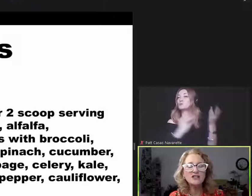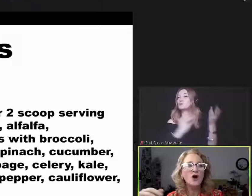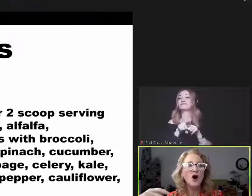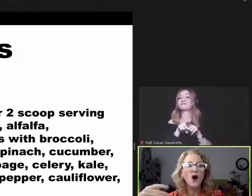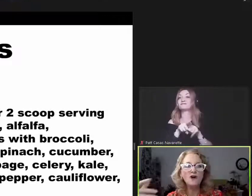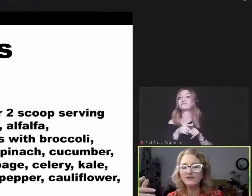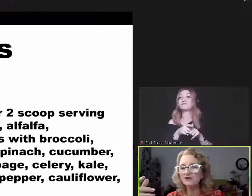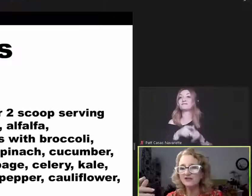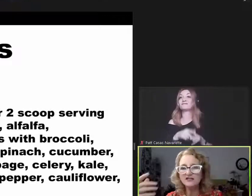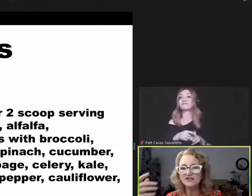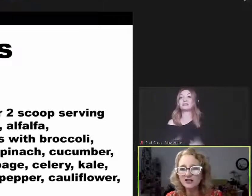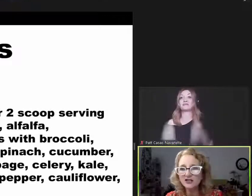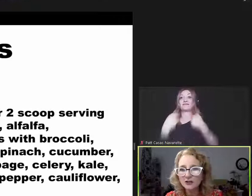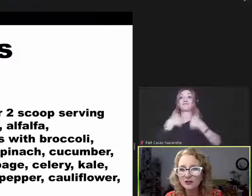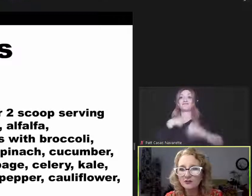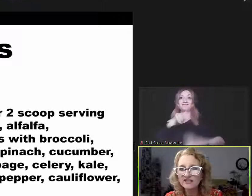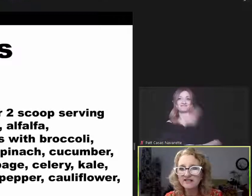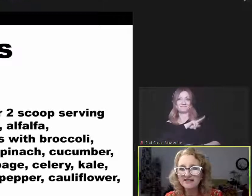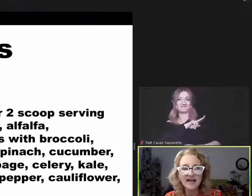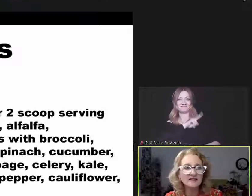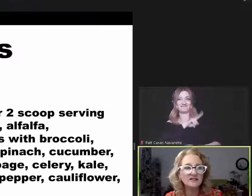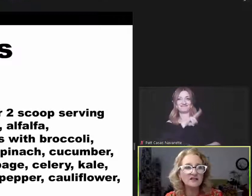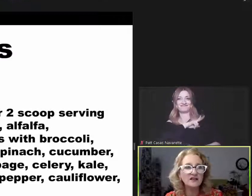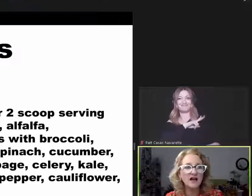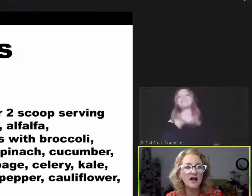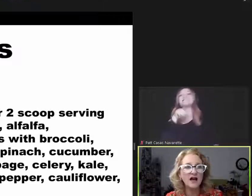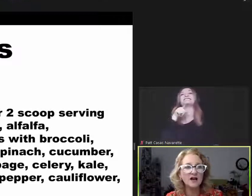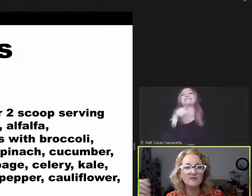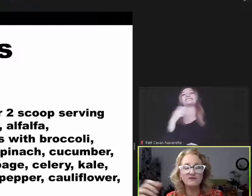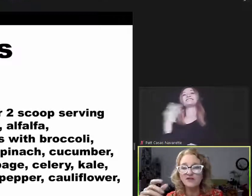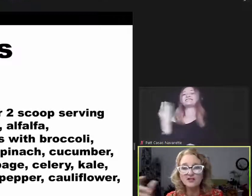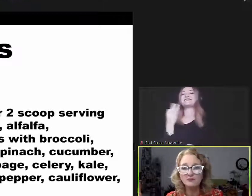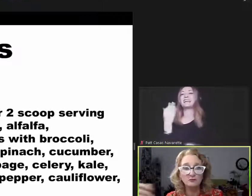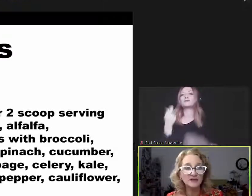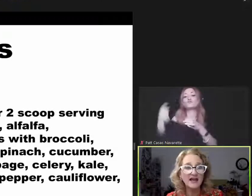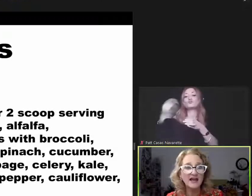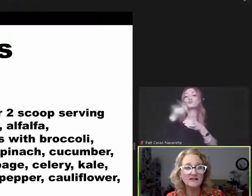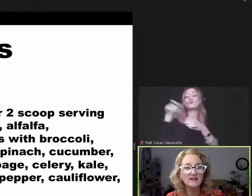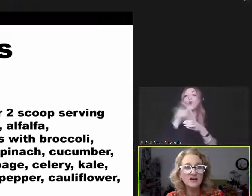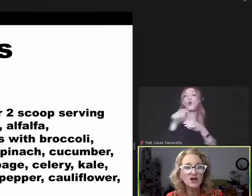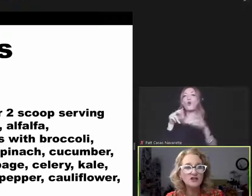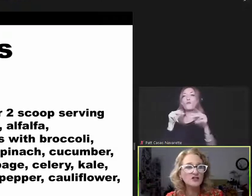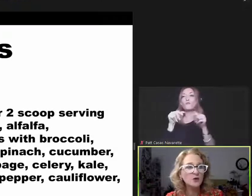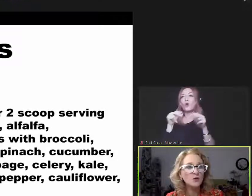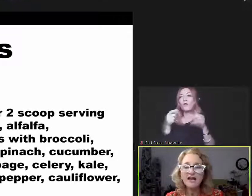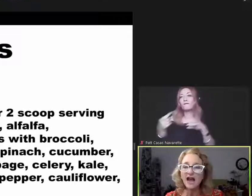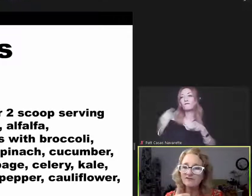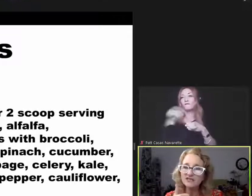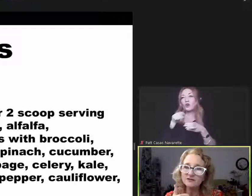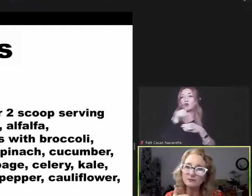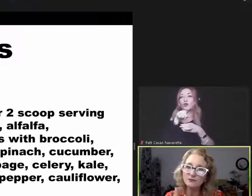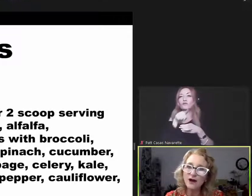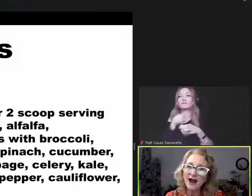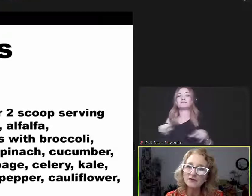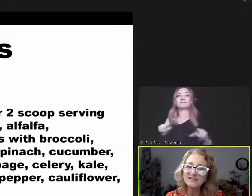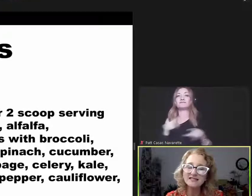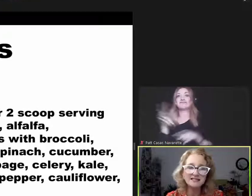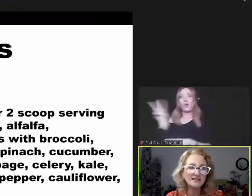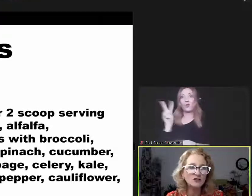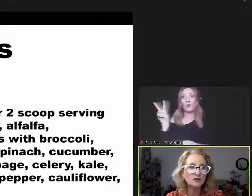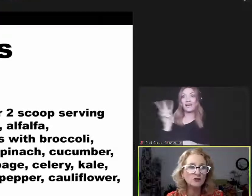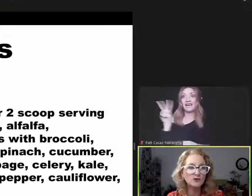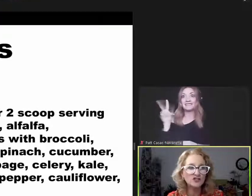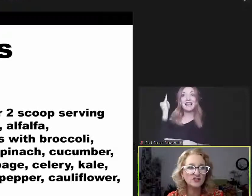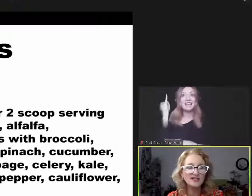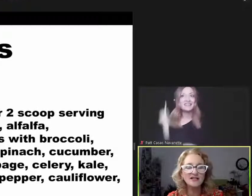powder, offers such a nutrient-dense vegetable blend. So we have sprouted